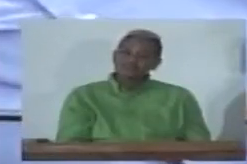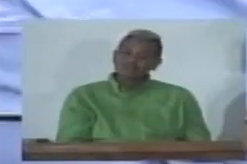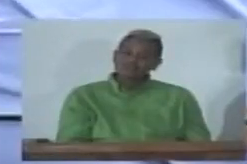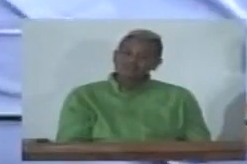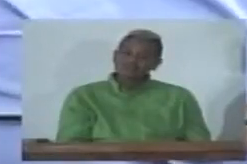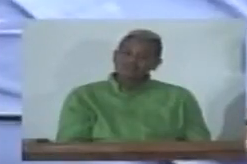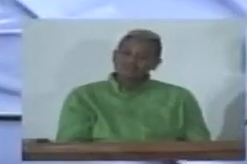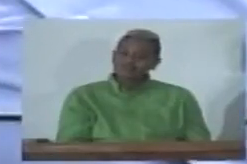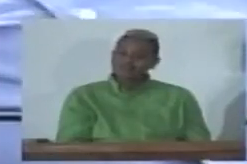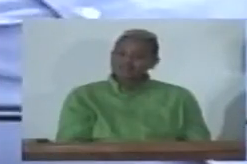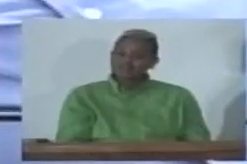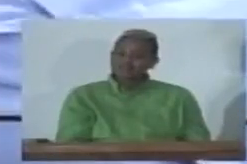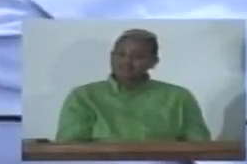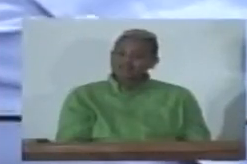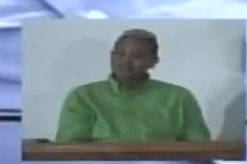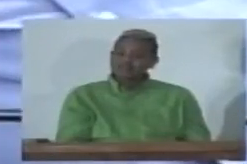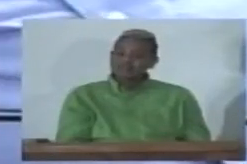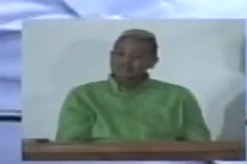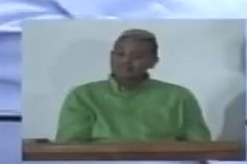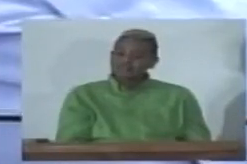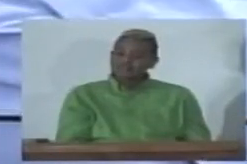Mr. President,